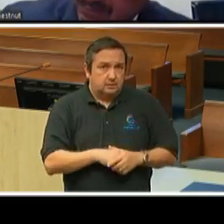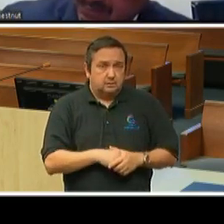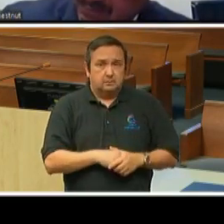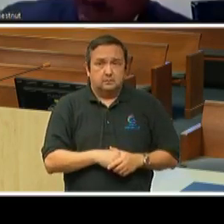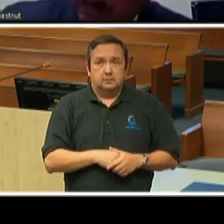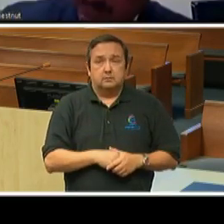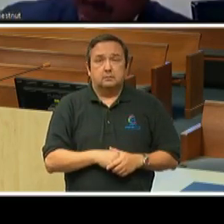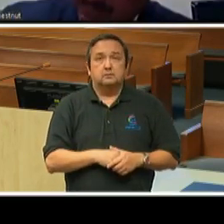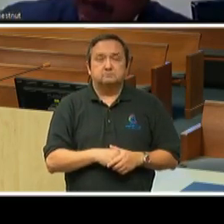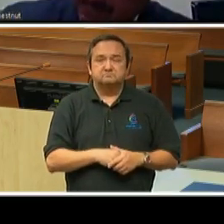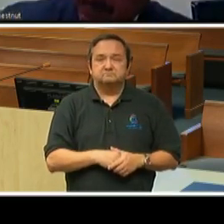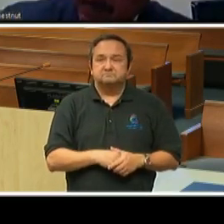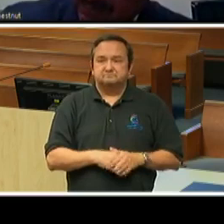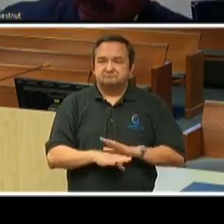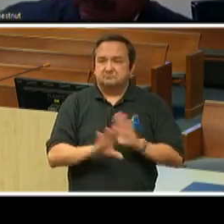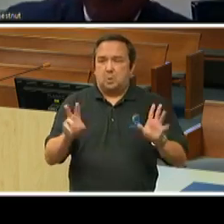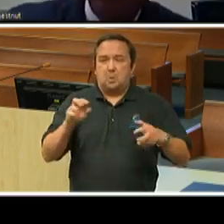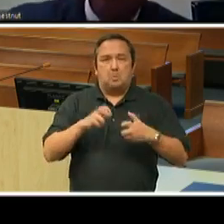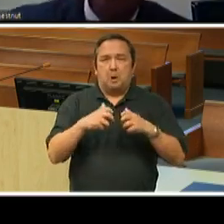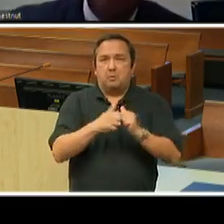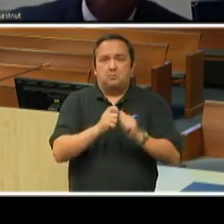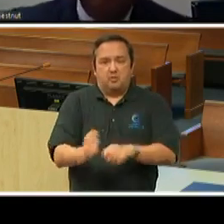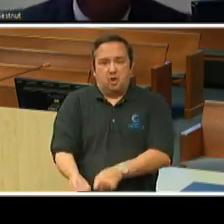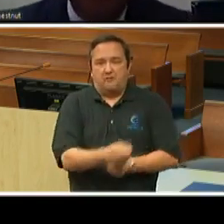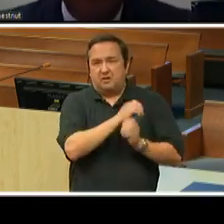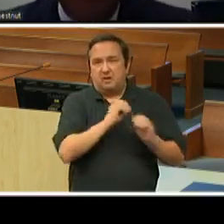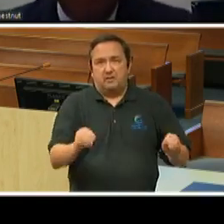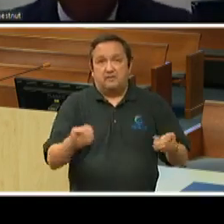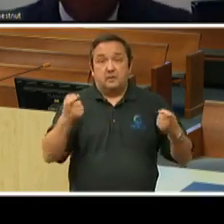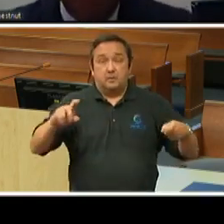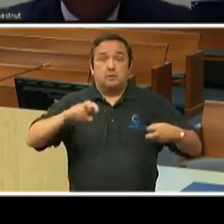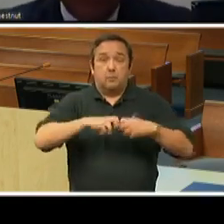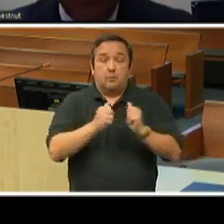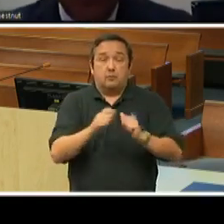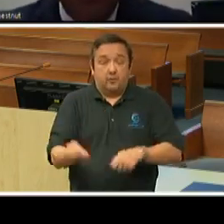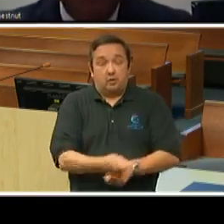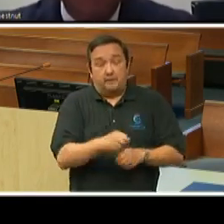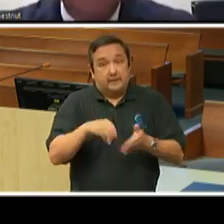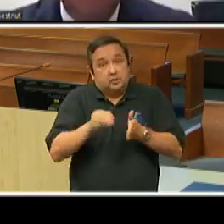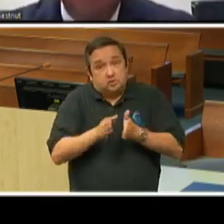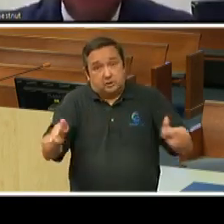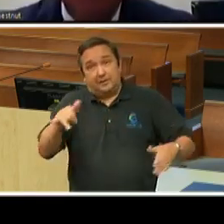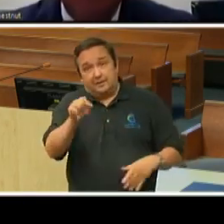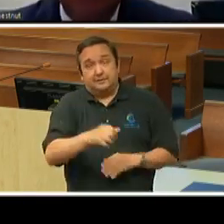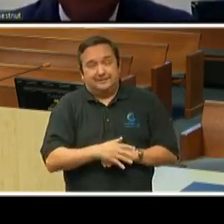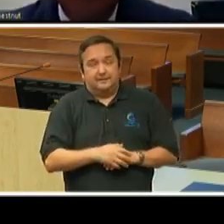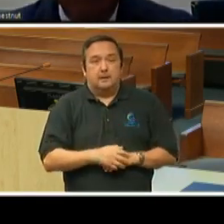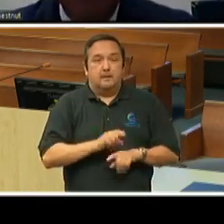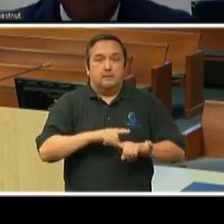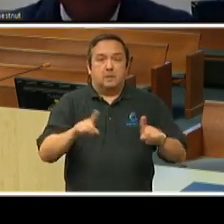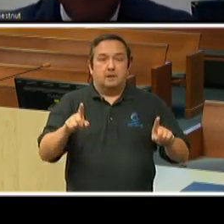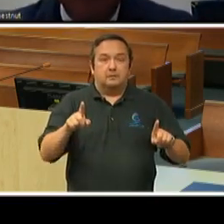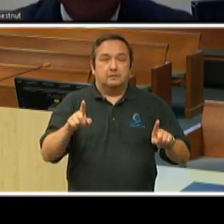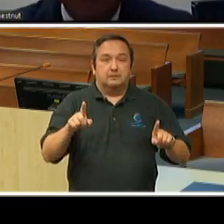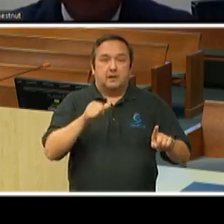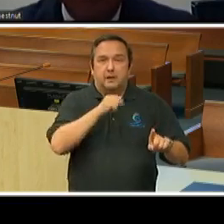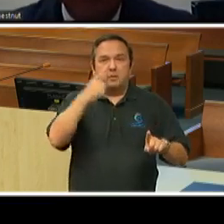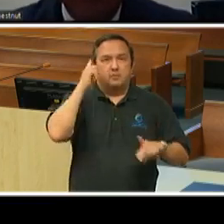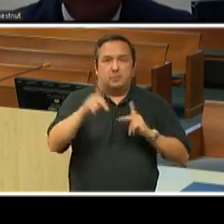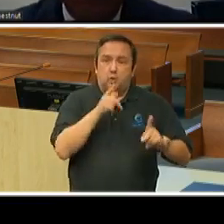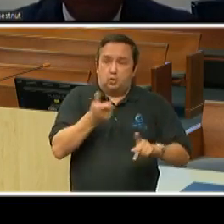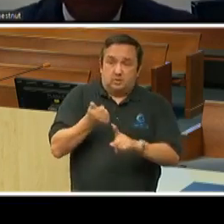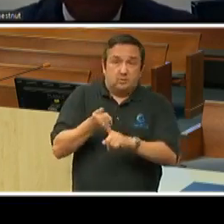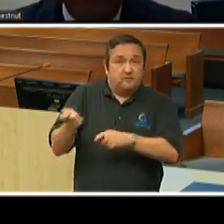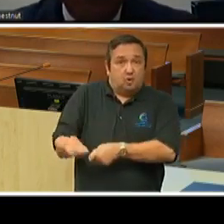whether or not. I don't have a huge problem with golf courses. I have a huge problem with golfing in general, but I don't think that people out golfing are a